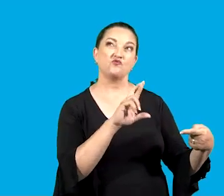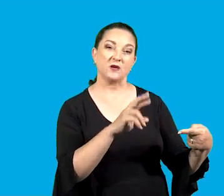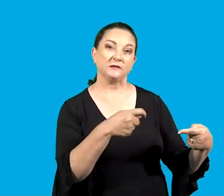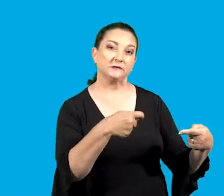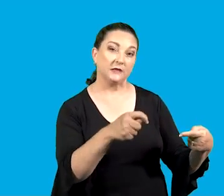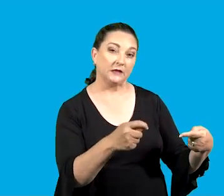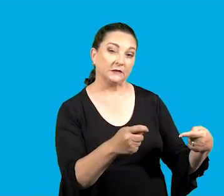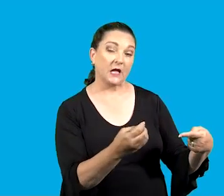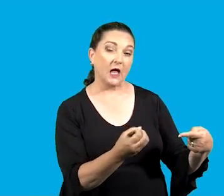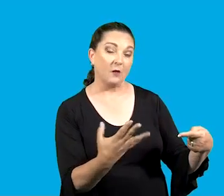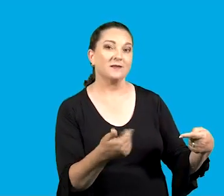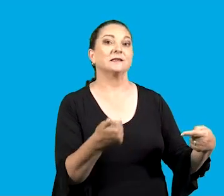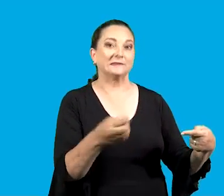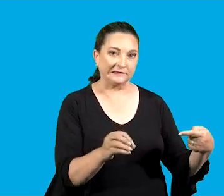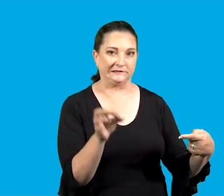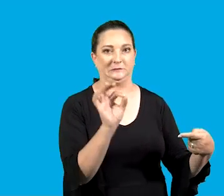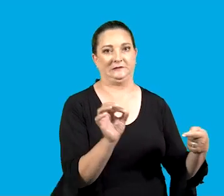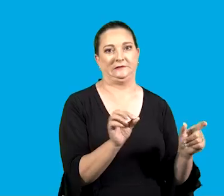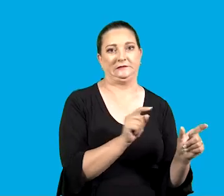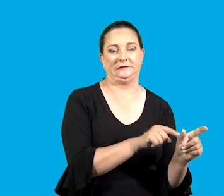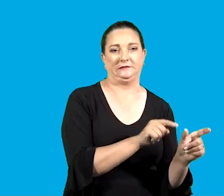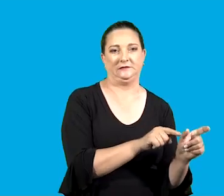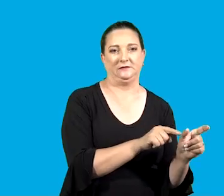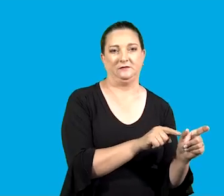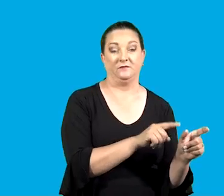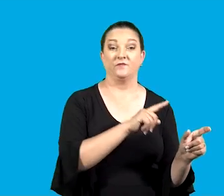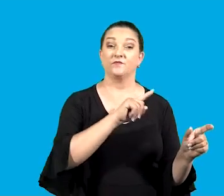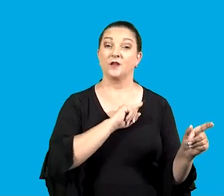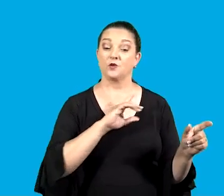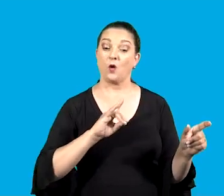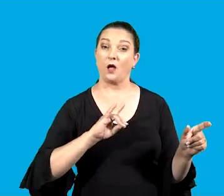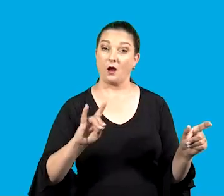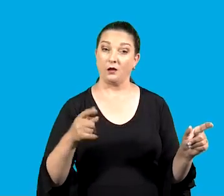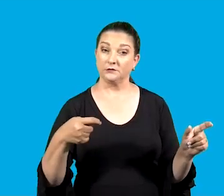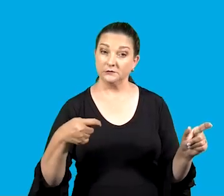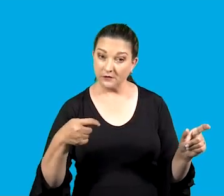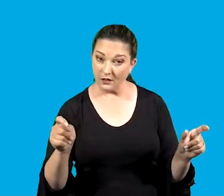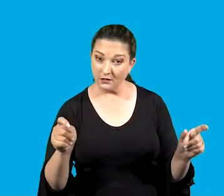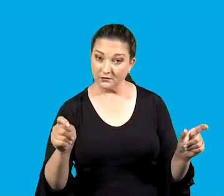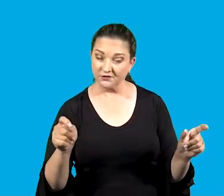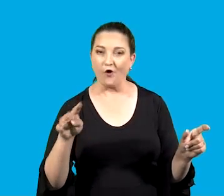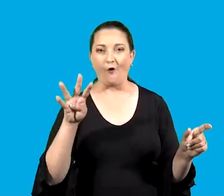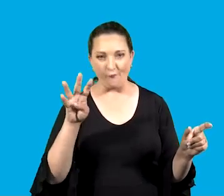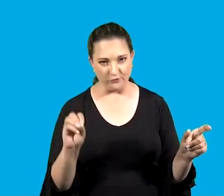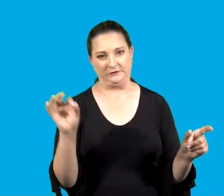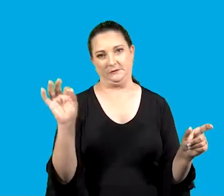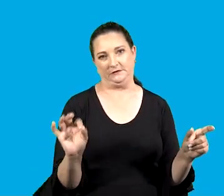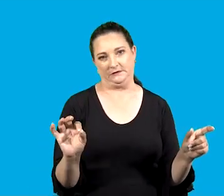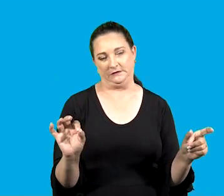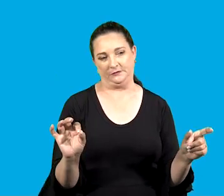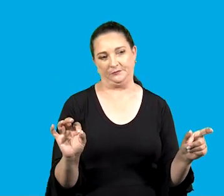comprise 60%. That means cash sales comprise